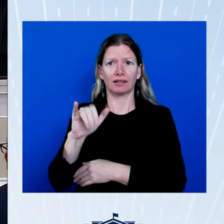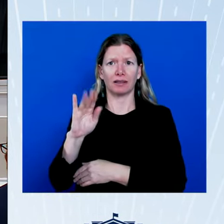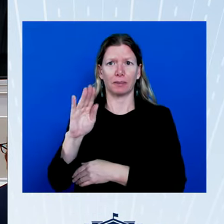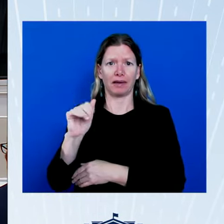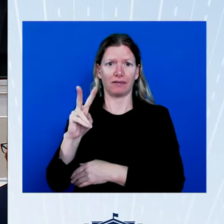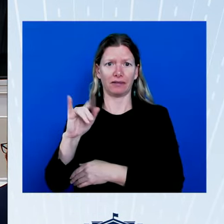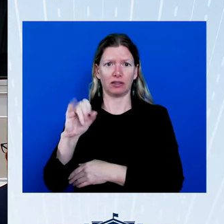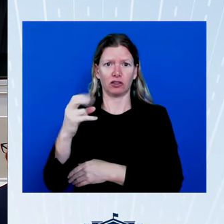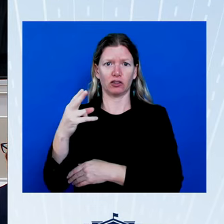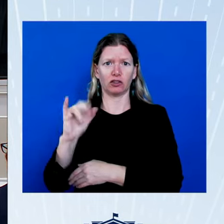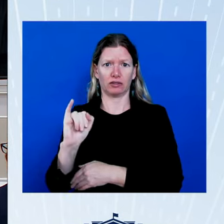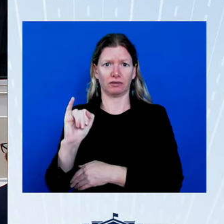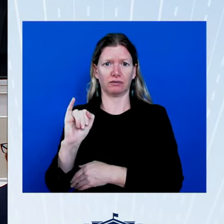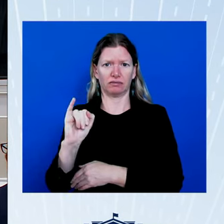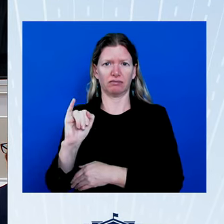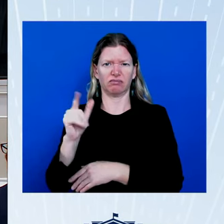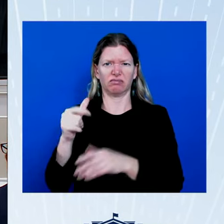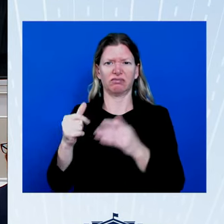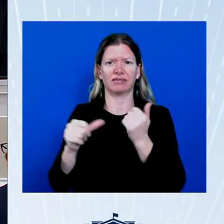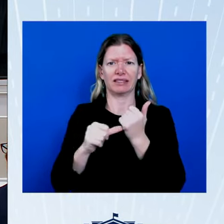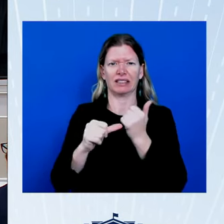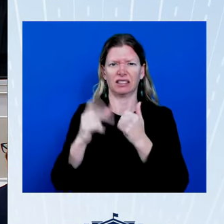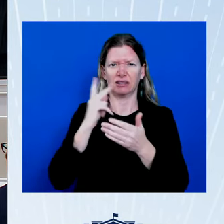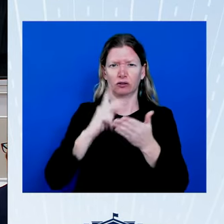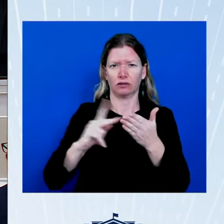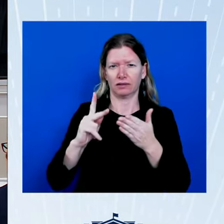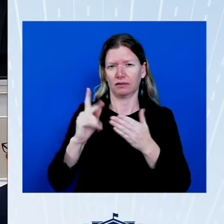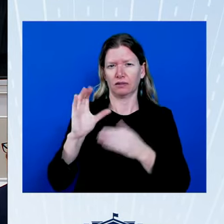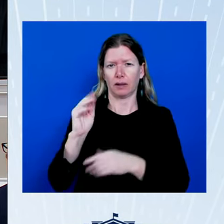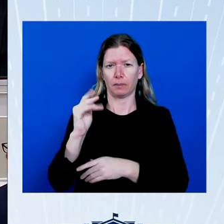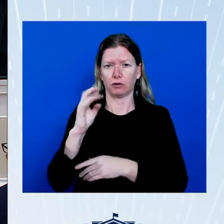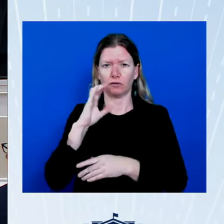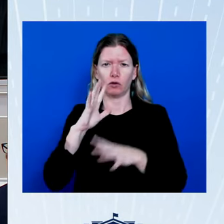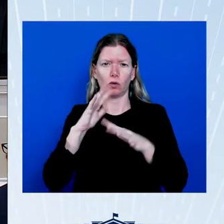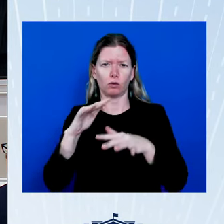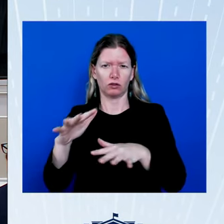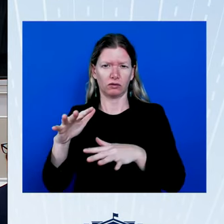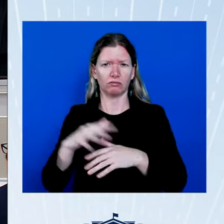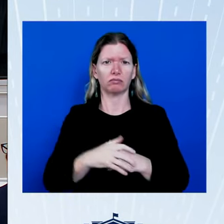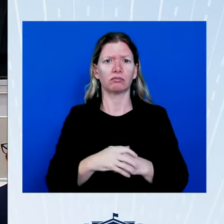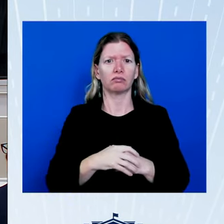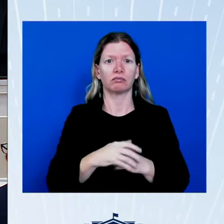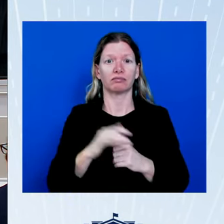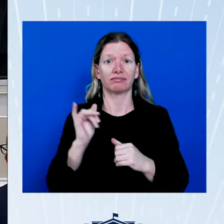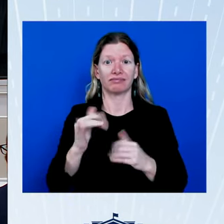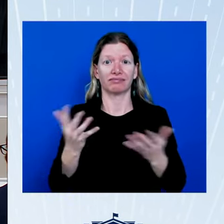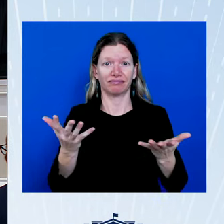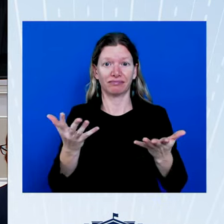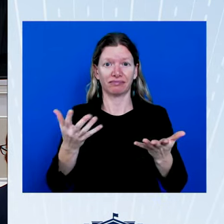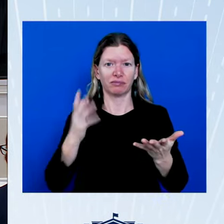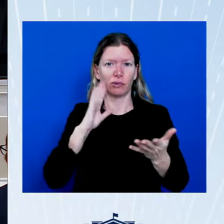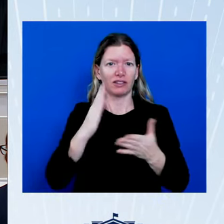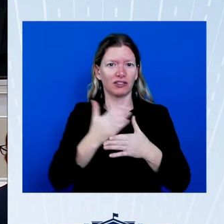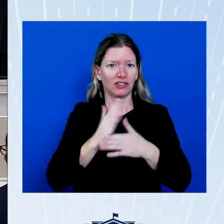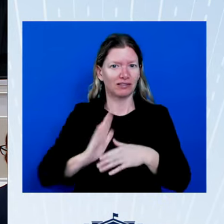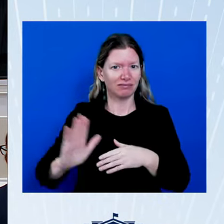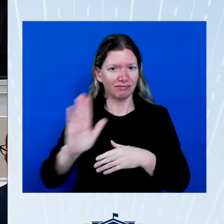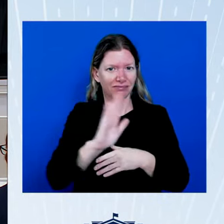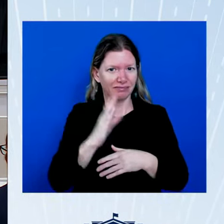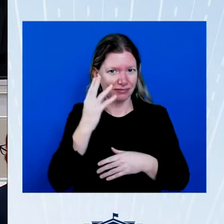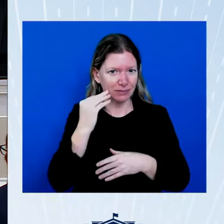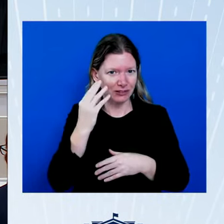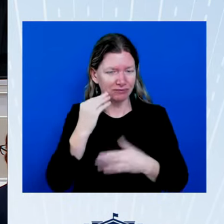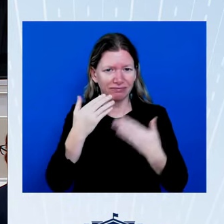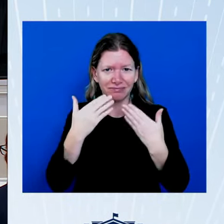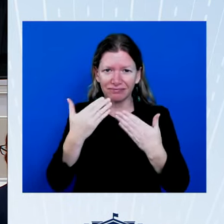Administration. Welcome to you both, and thank you for sharing your experiences with us during the summit today. So you have